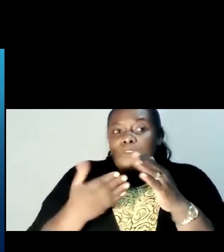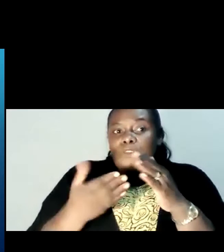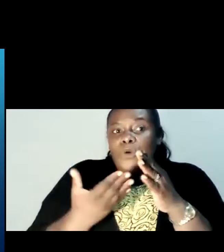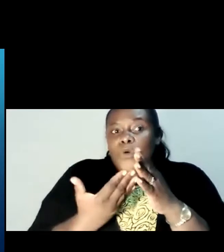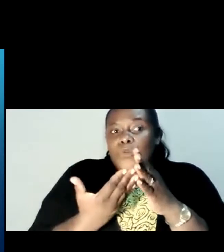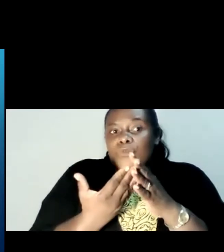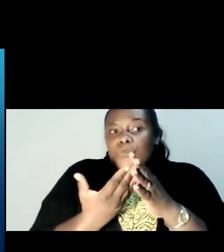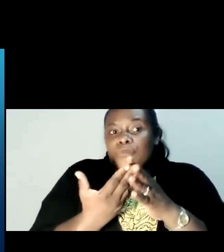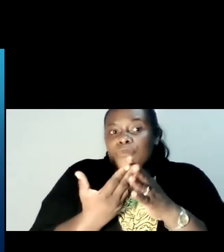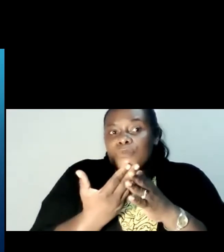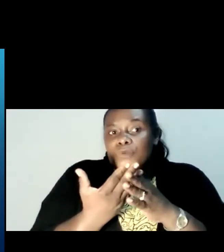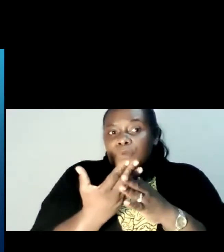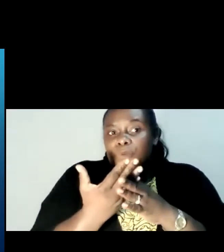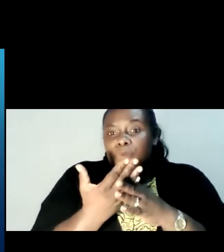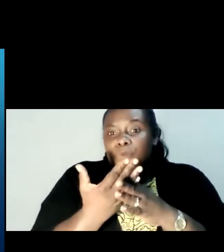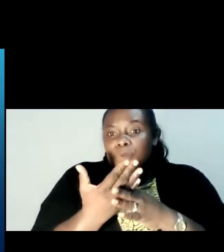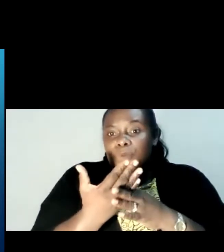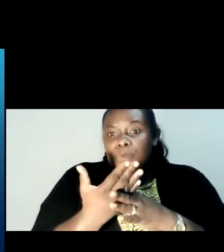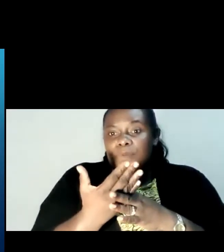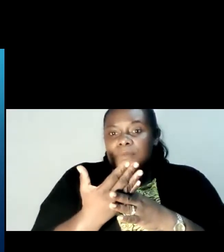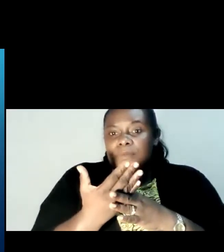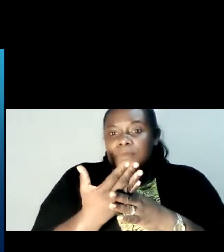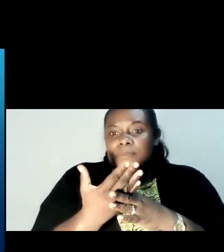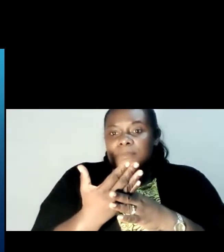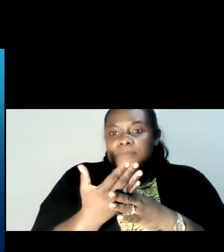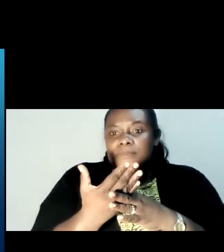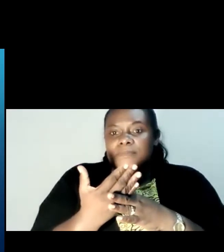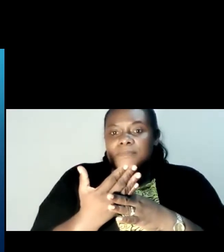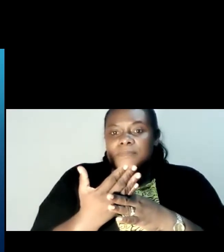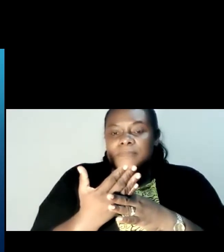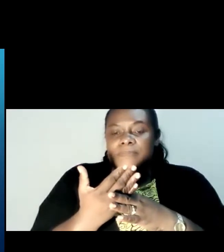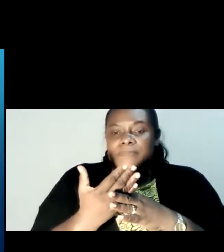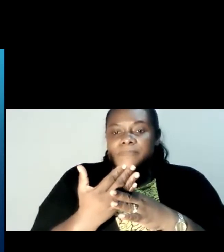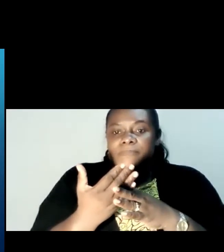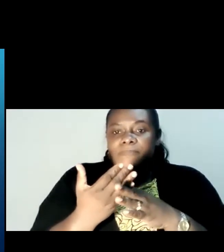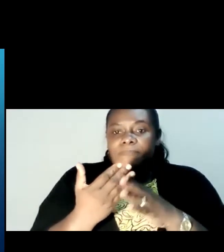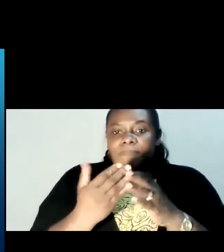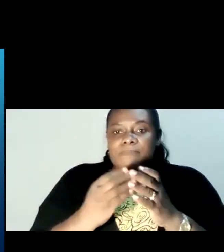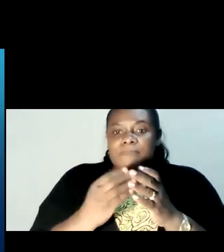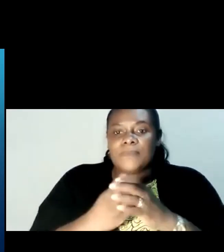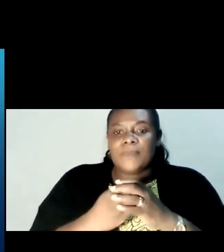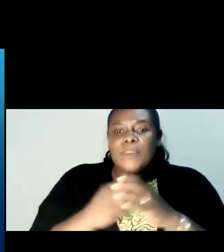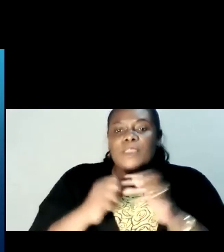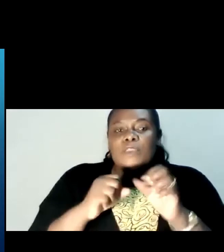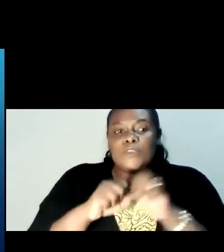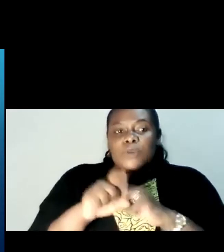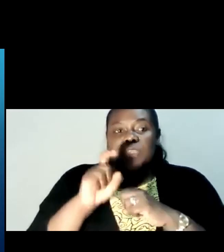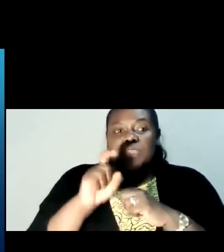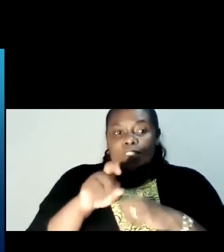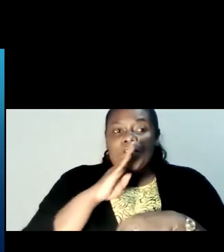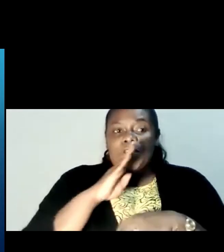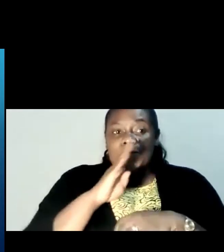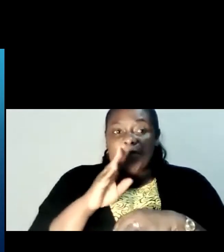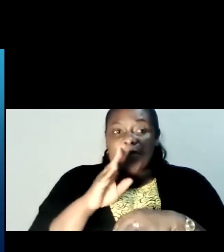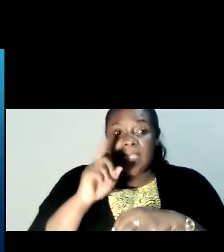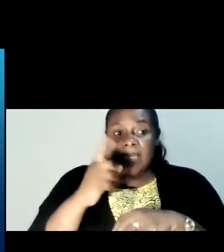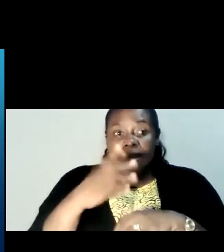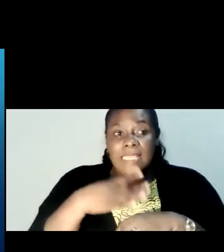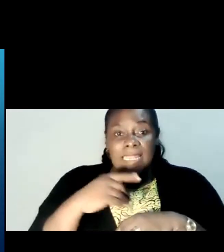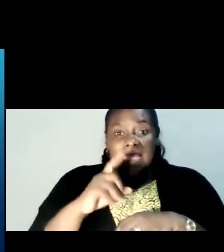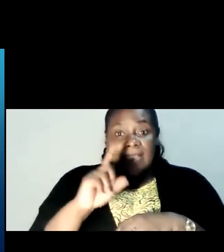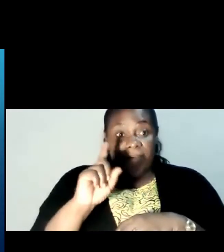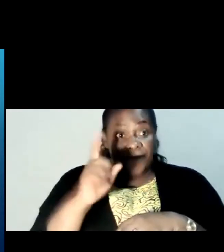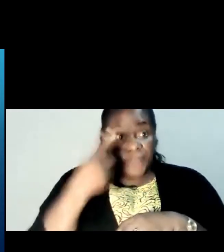supposed to come through, it's supposed to be like this, relatively clear and white, but